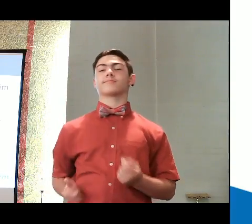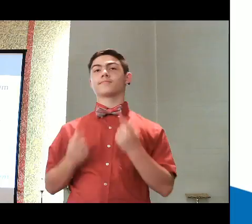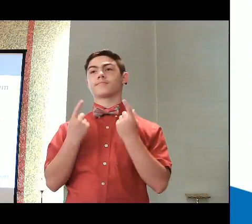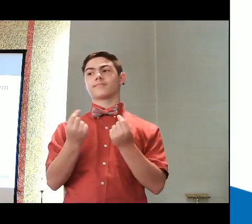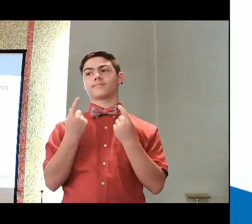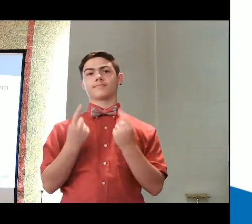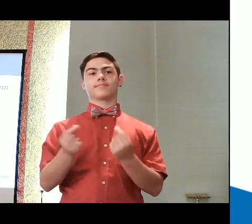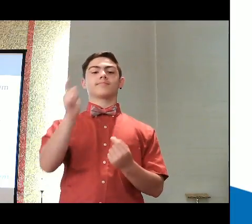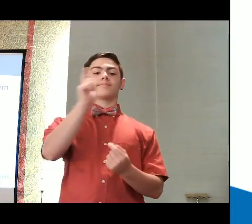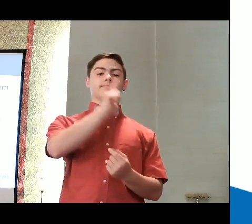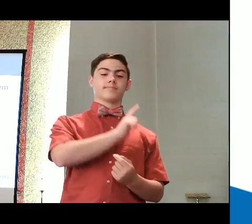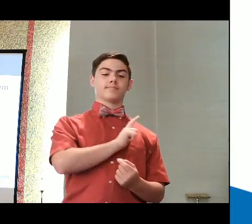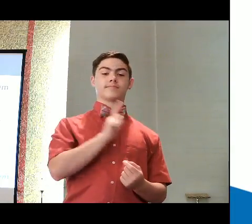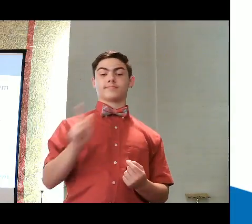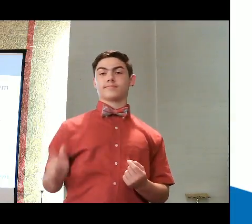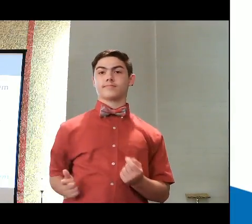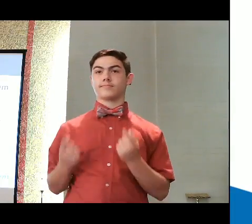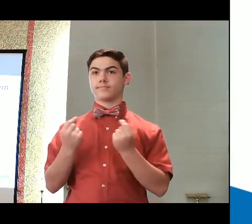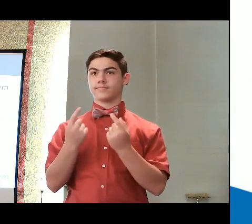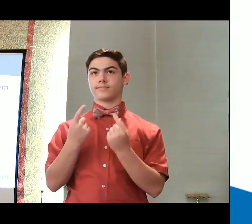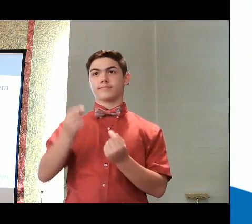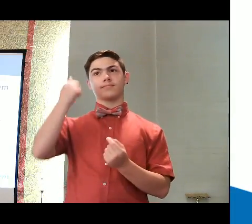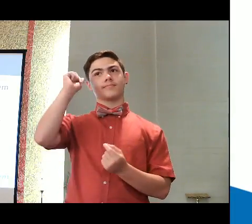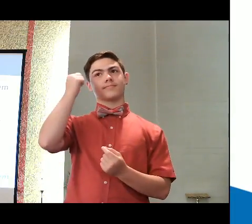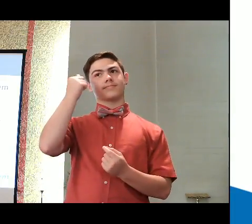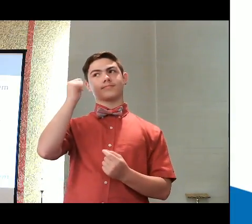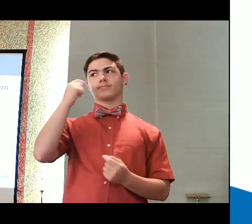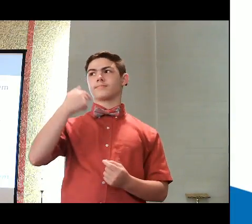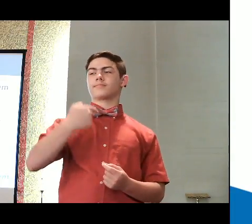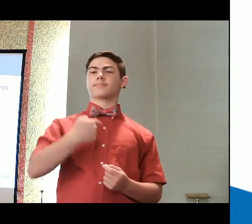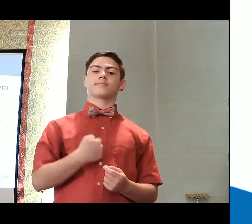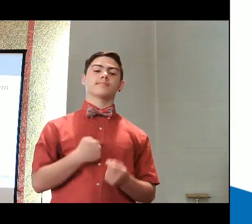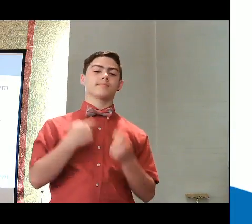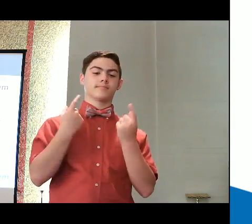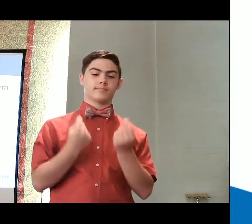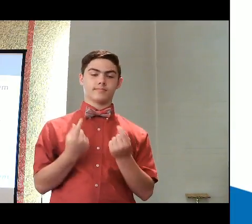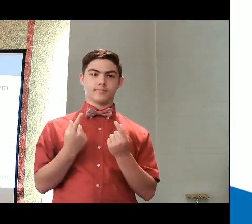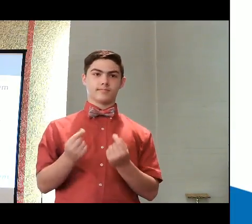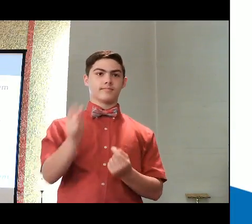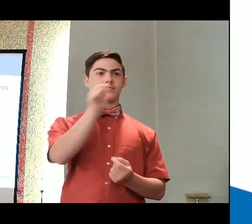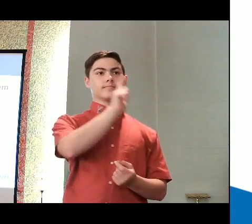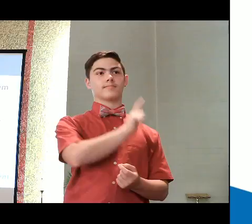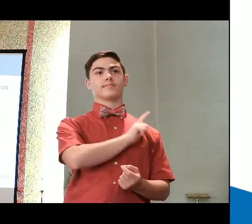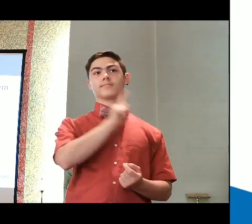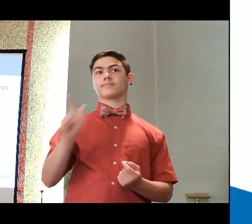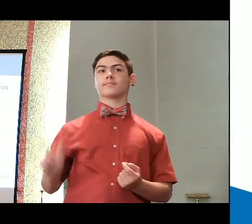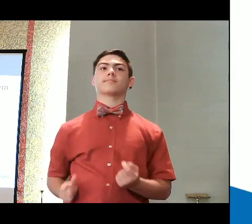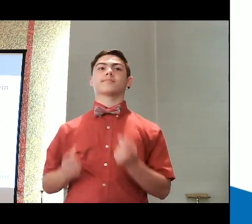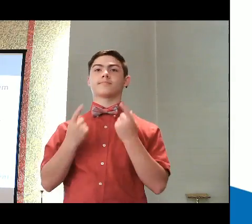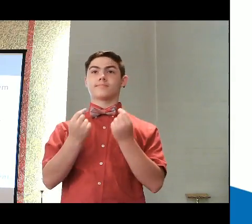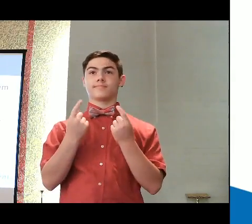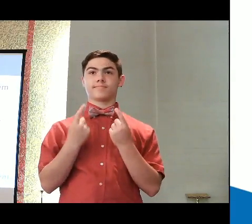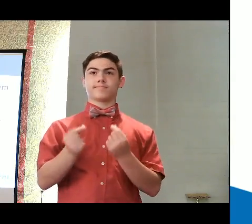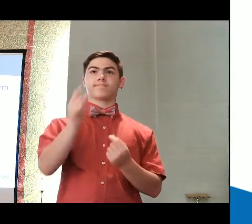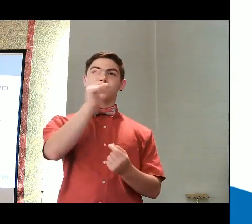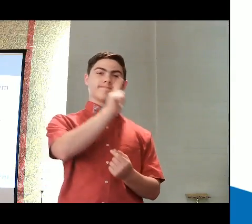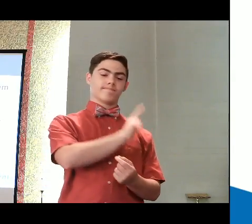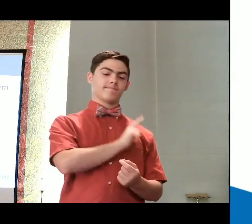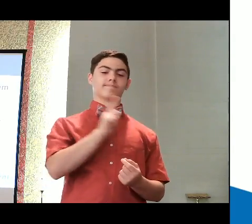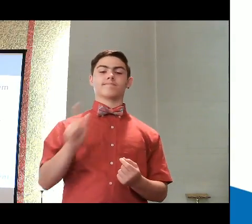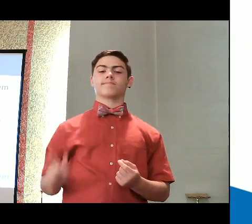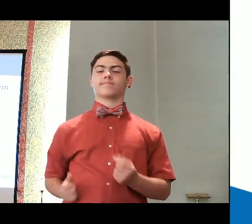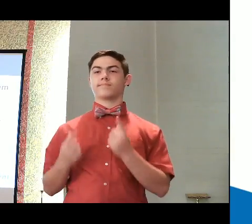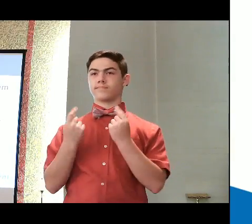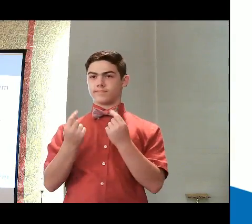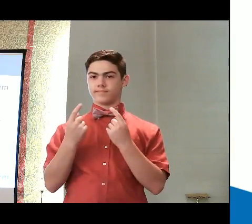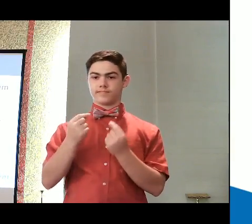oh do Lord, oh do remember me, hallelujah. Do Lord, oh do Lord, oh